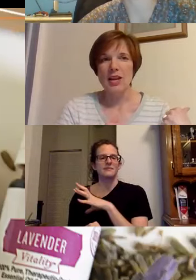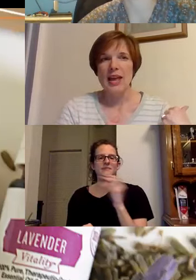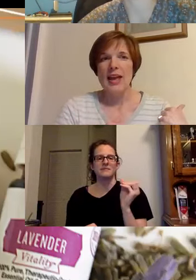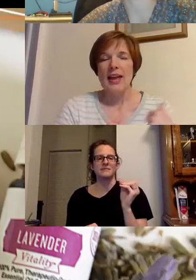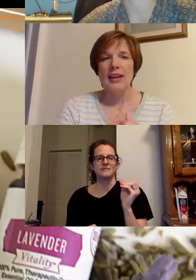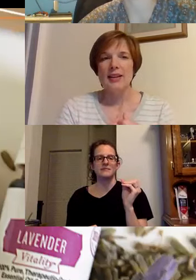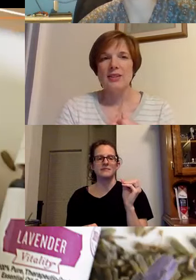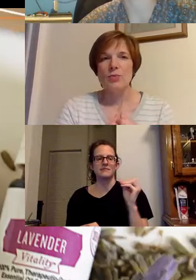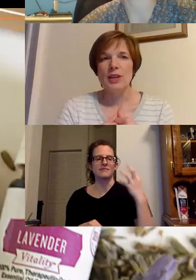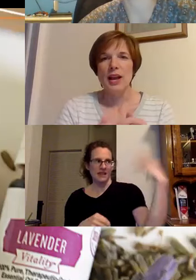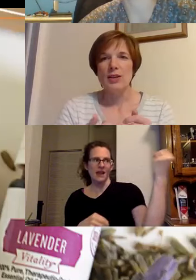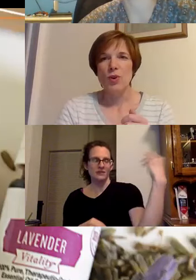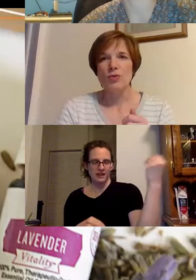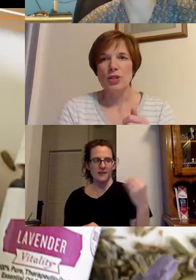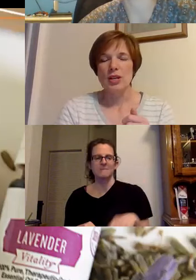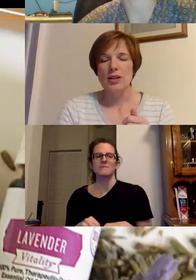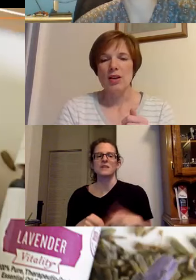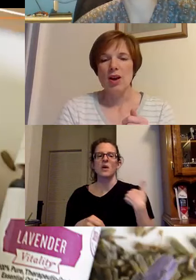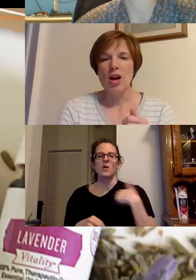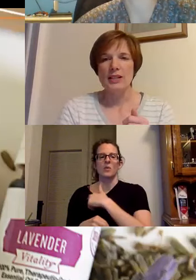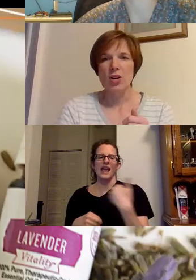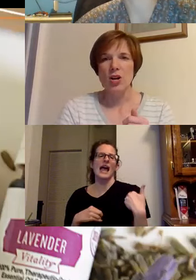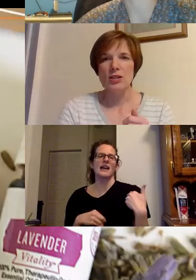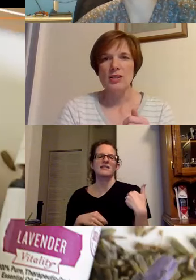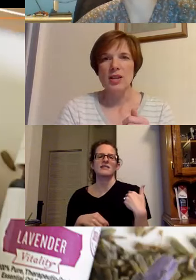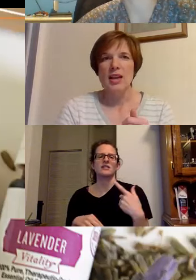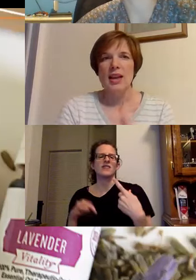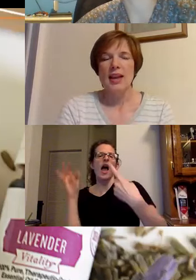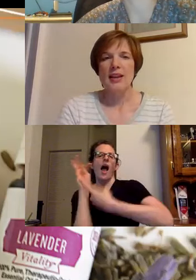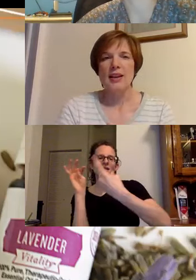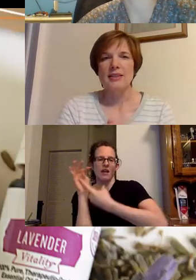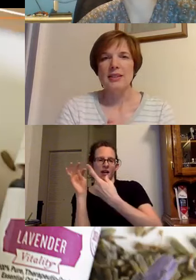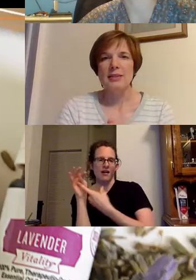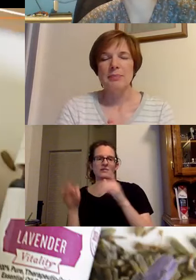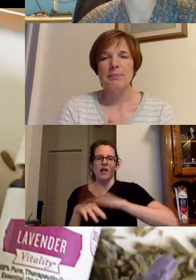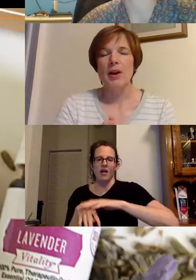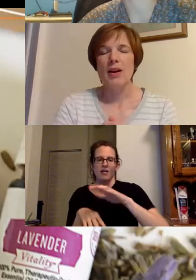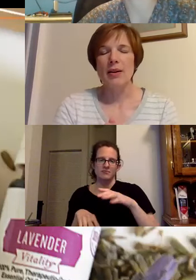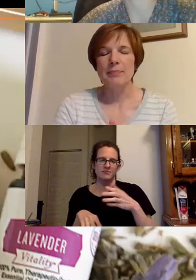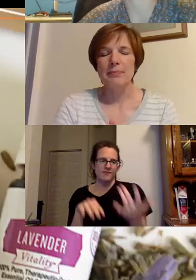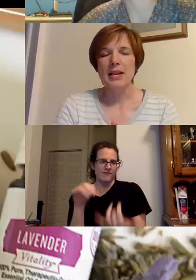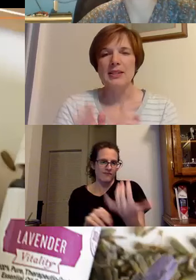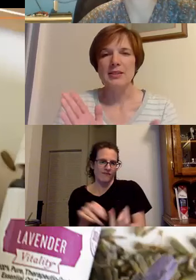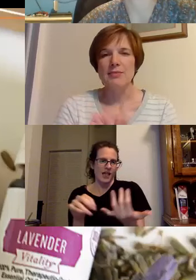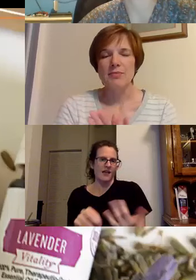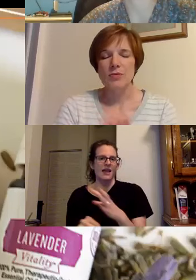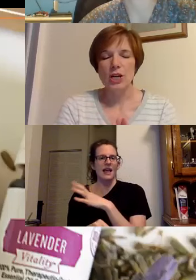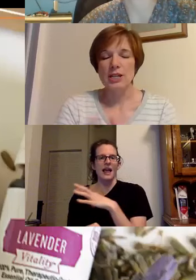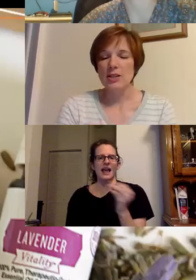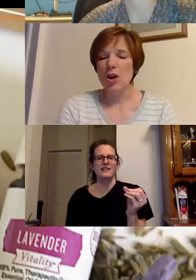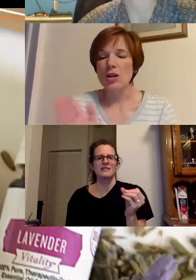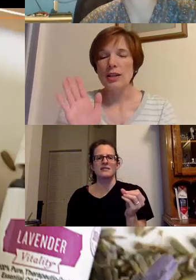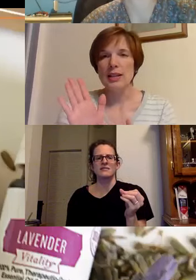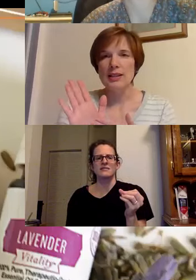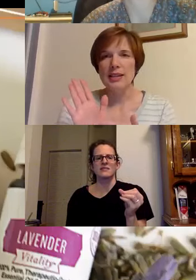backyard, and we had roasted hot dogs. And bless